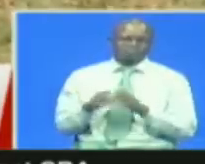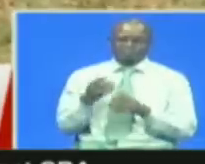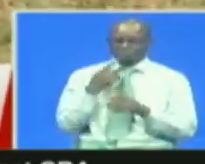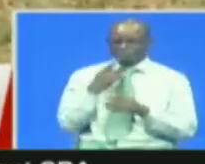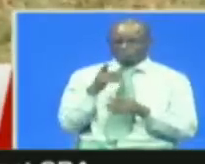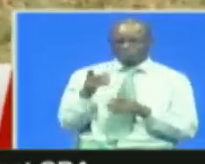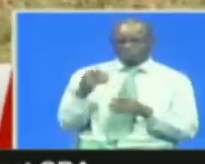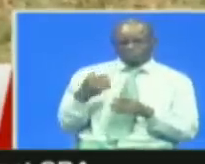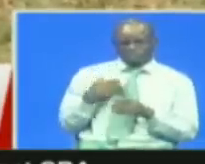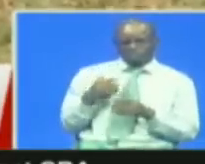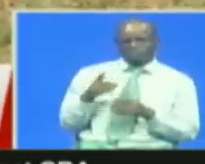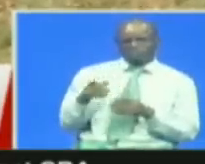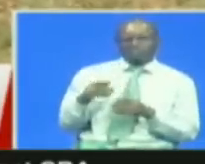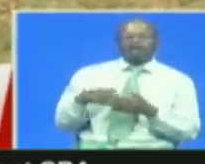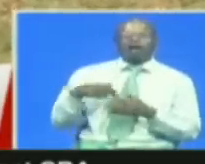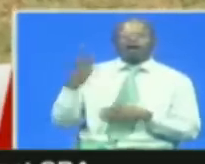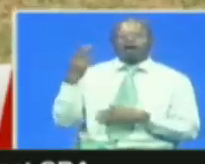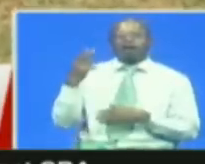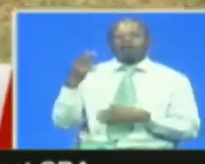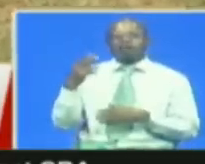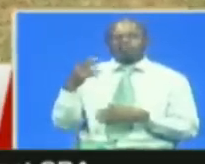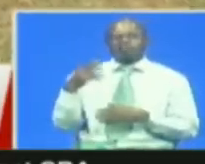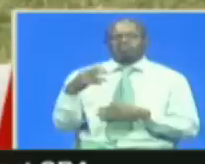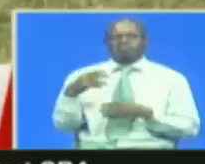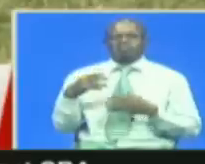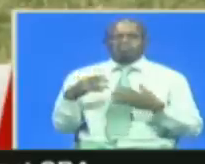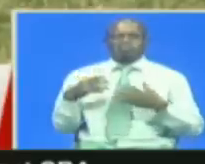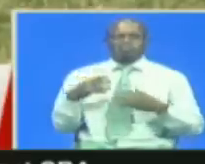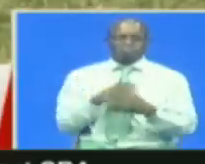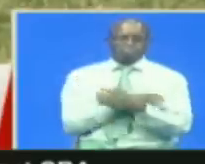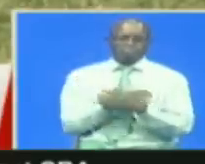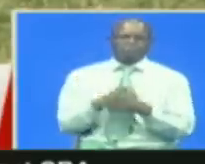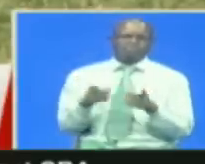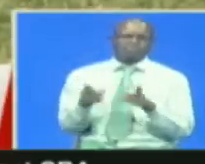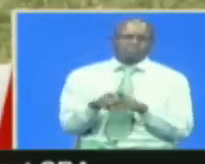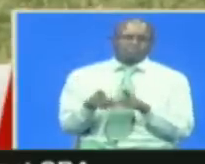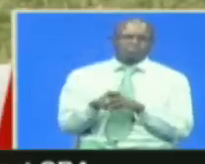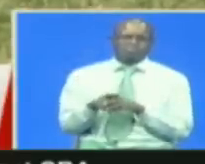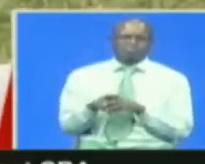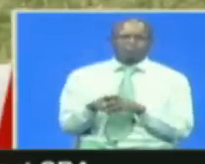the IAAF ruling against her rival Semenya. For me, I'm